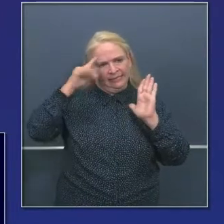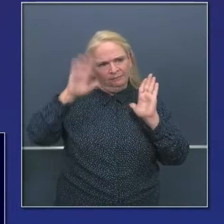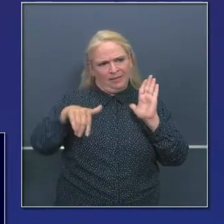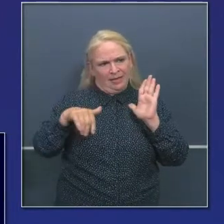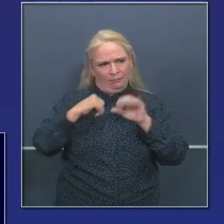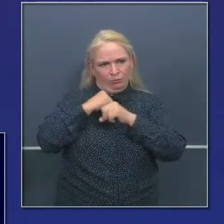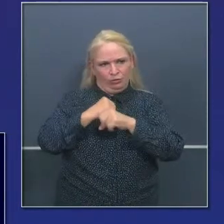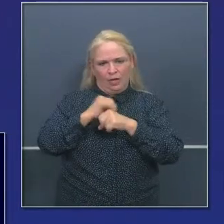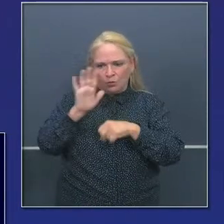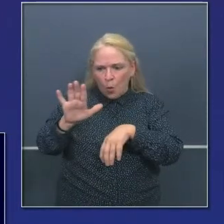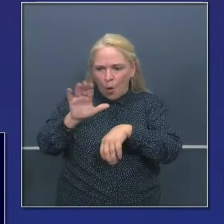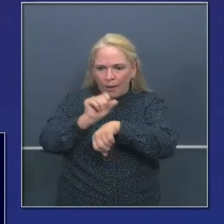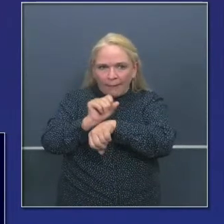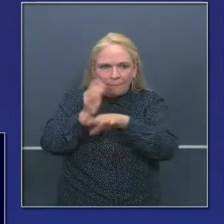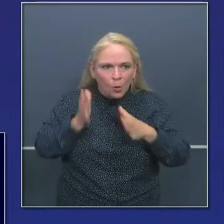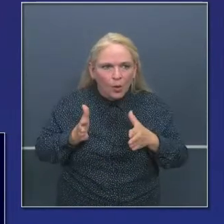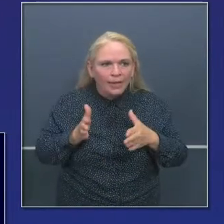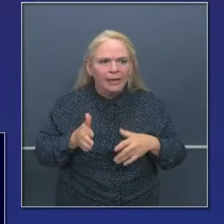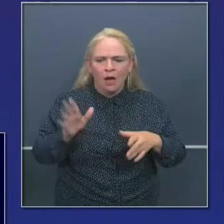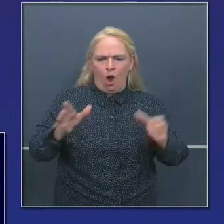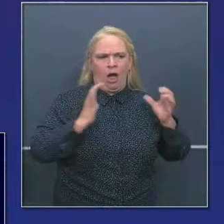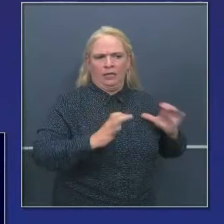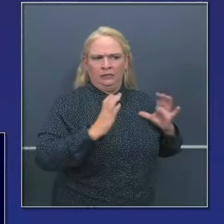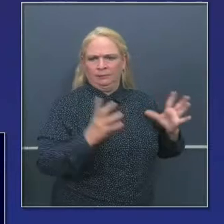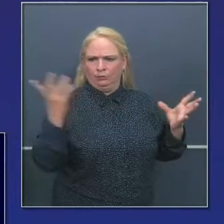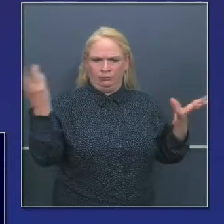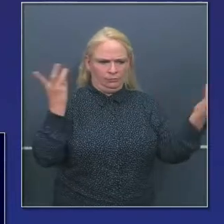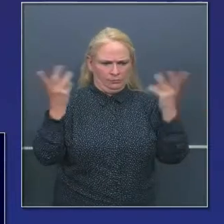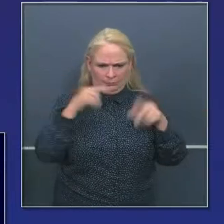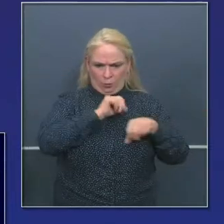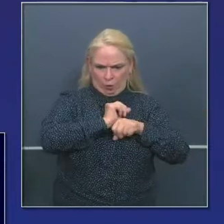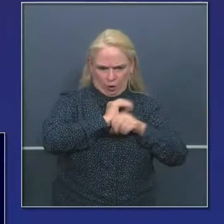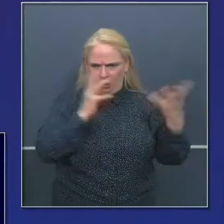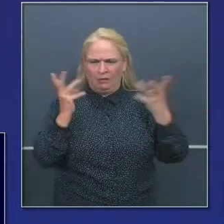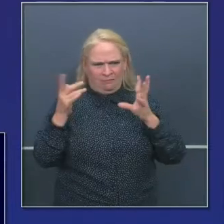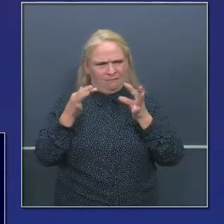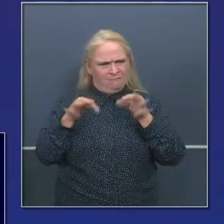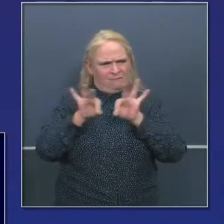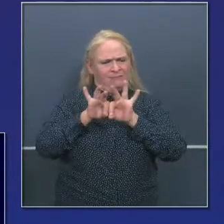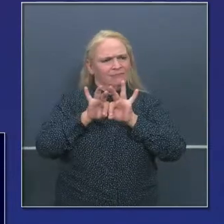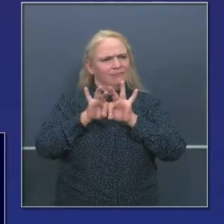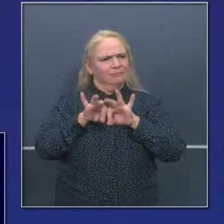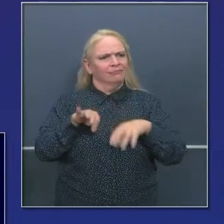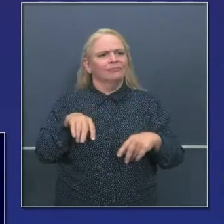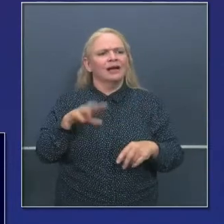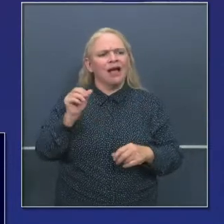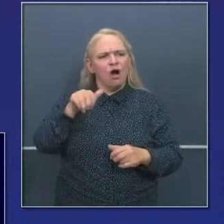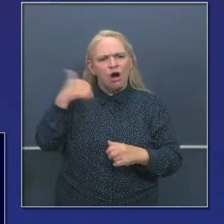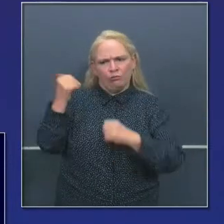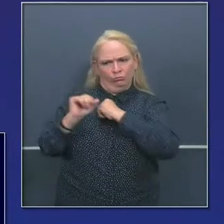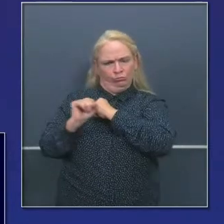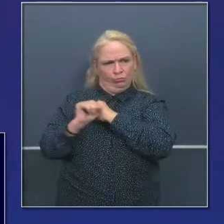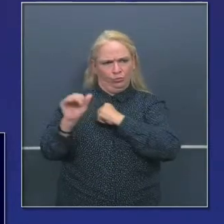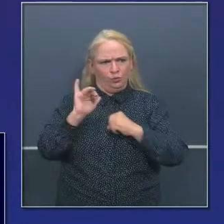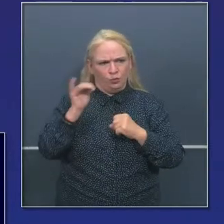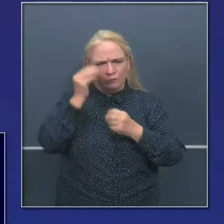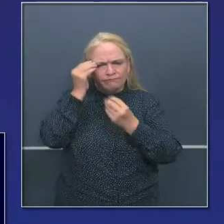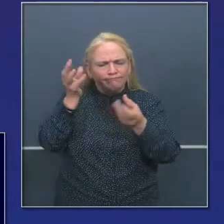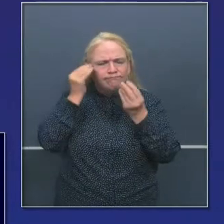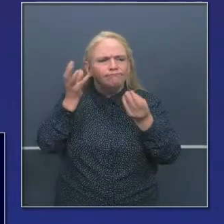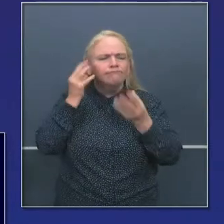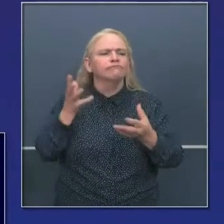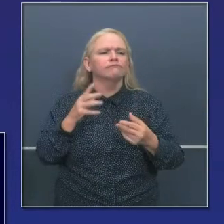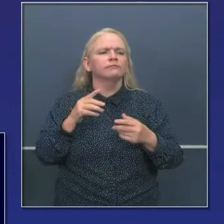to protect workers in those businesses. We also put out other public health information and